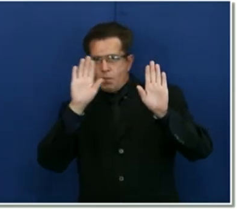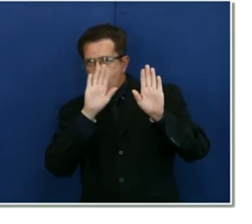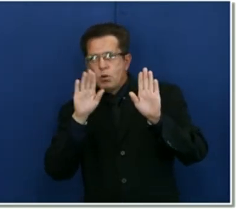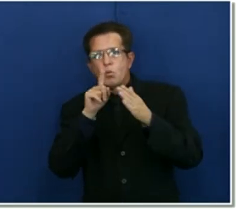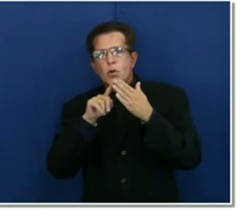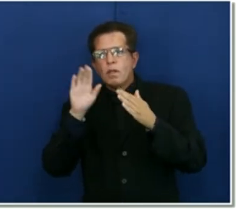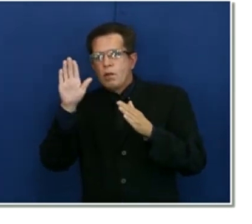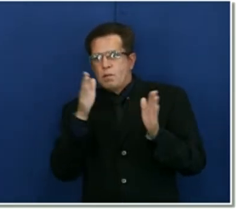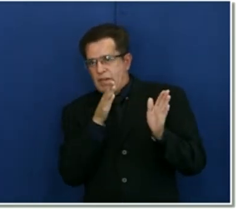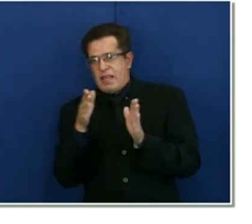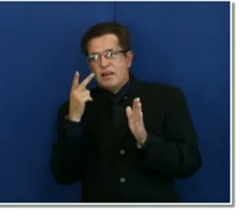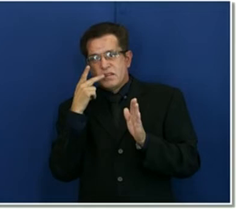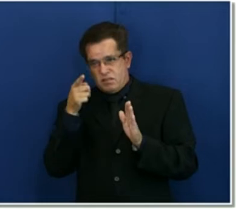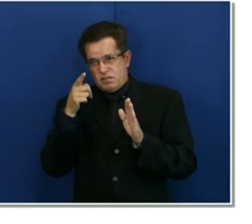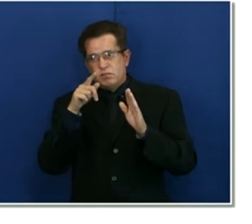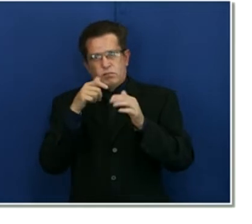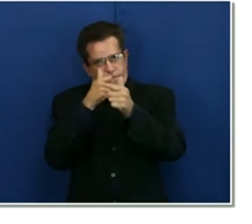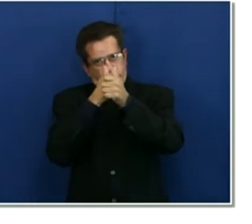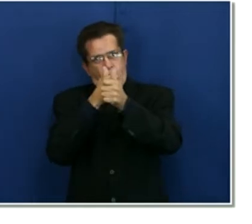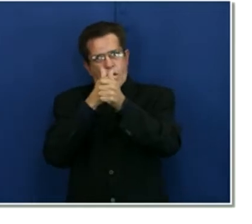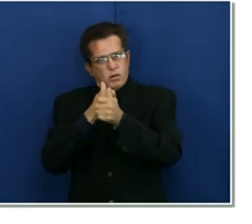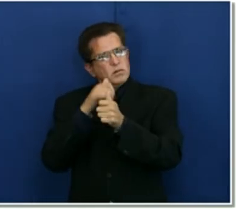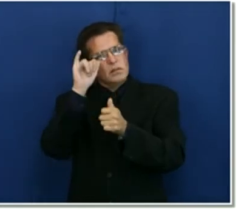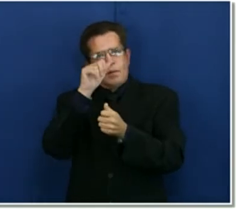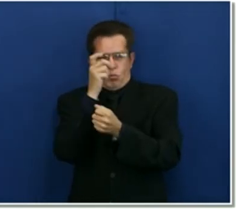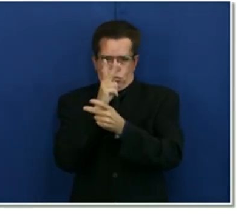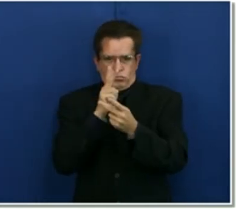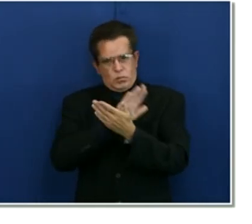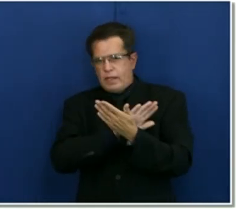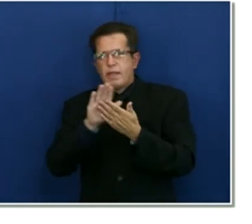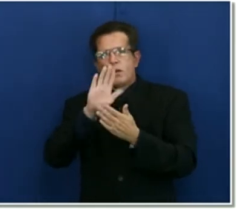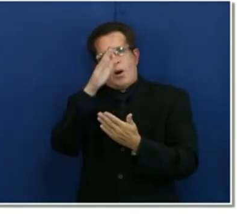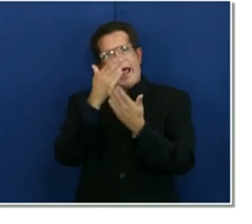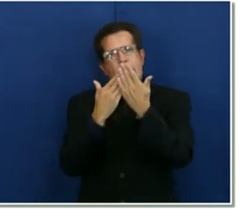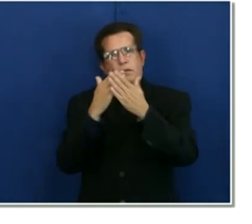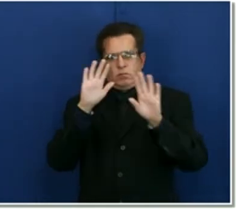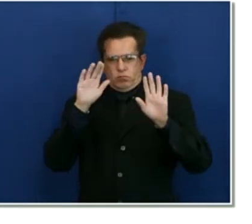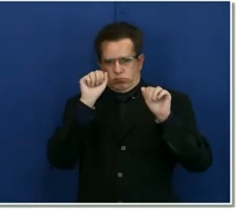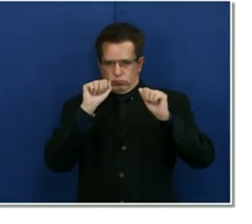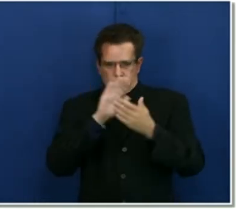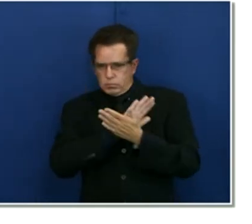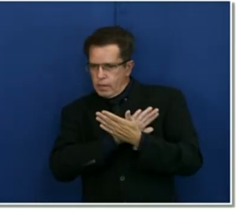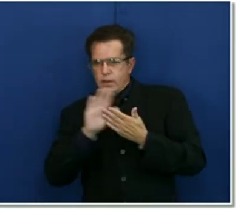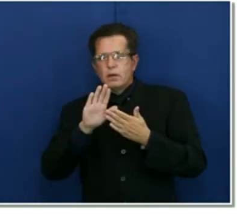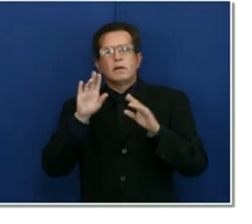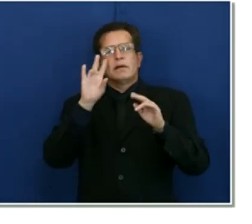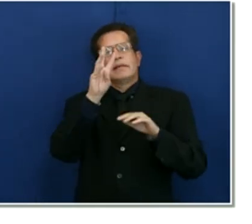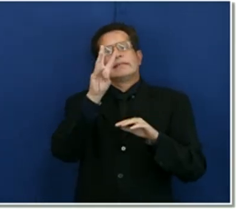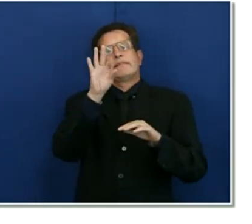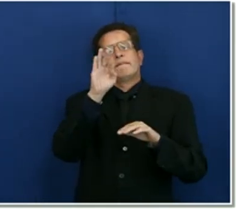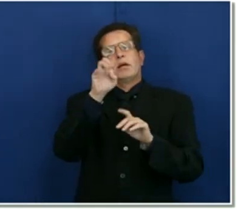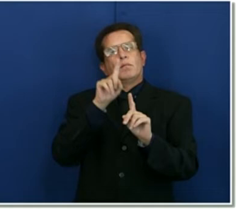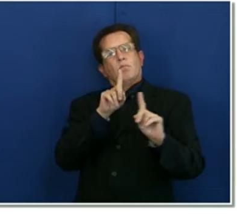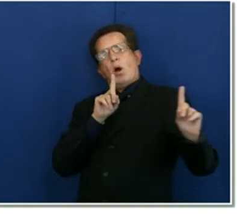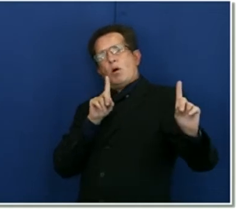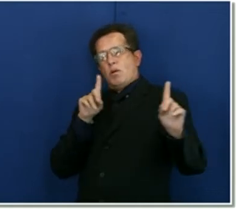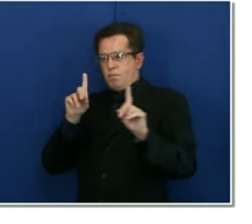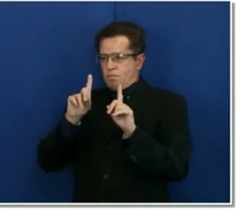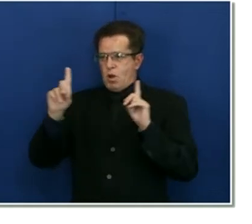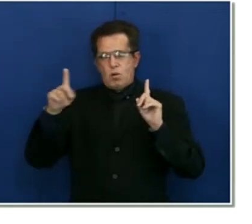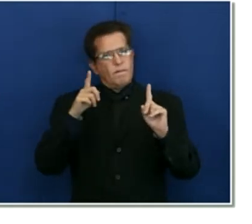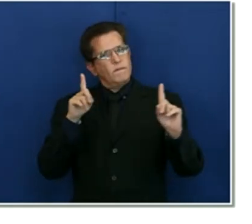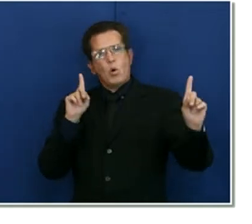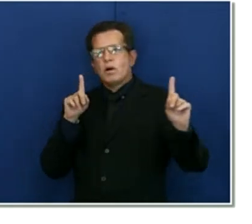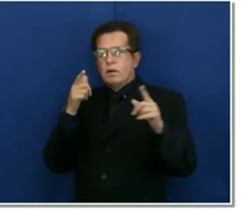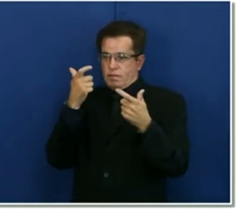non-pharmaceutical strategies or prevention measures, washing your hands, staying 6 feet apart from others, wearing facial covering,